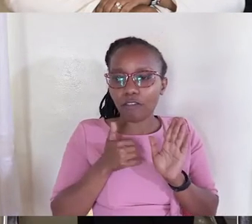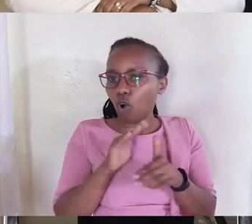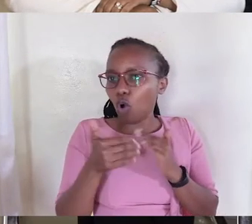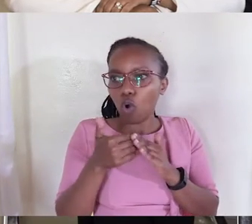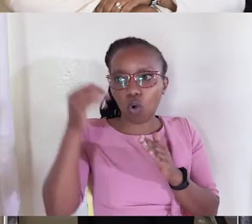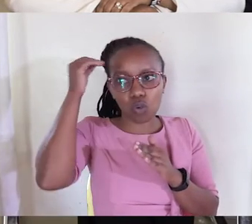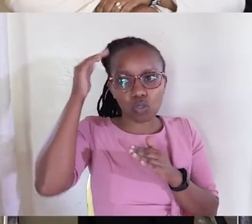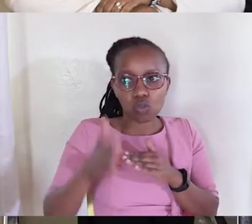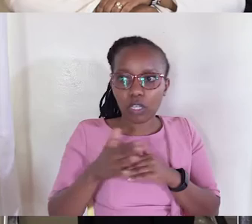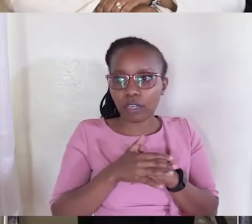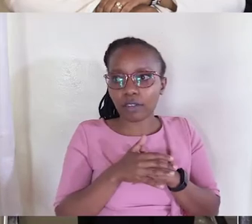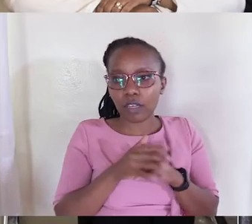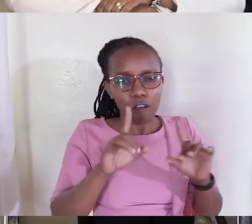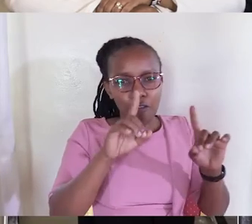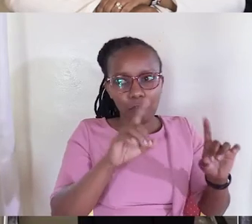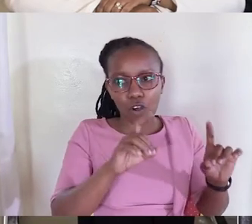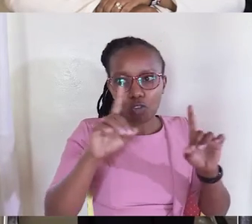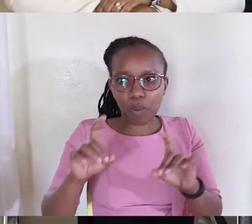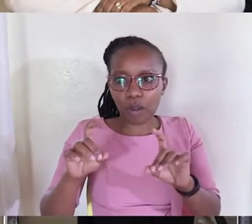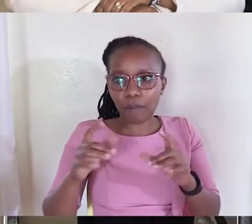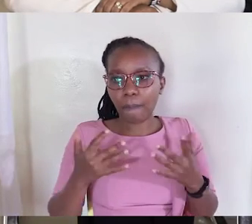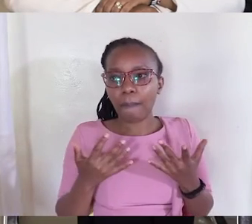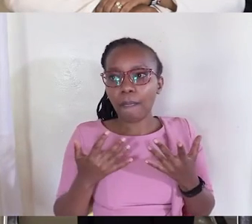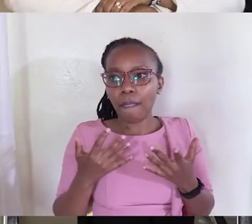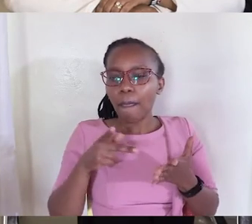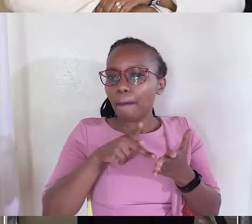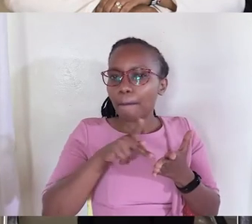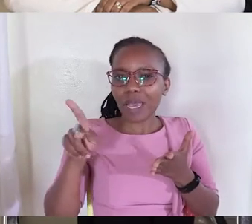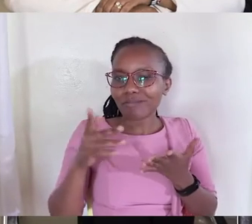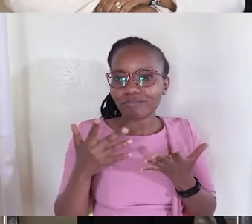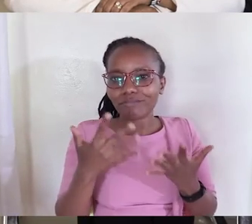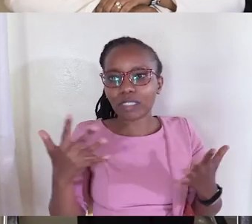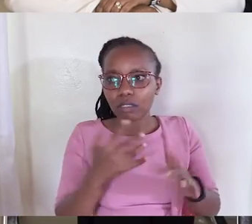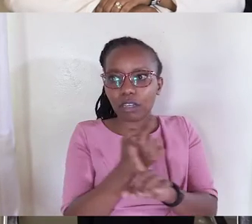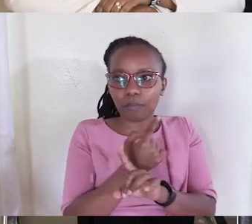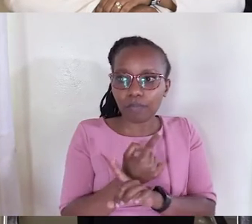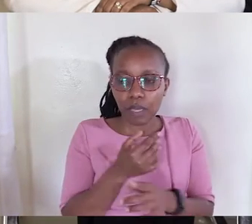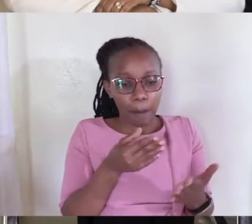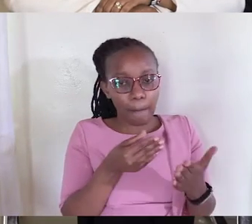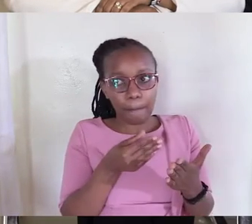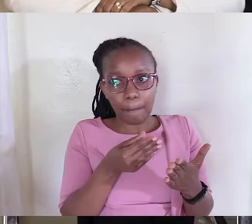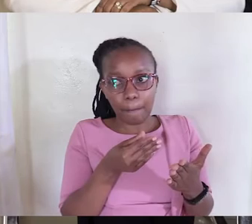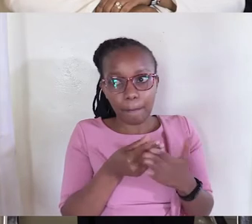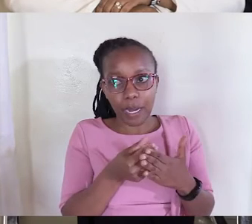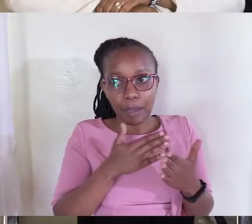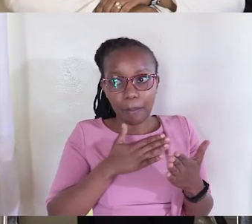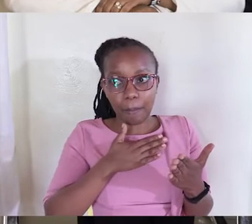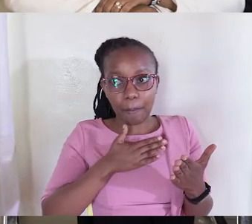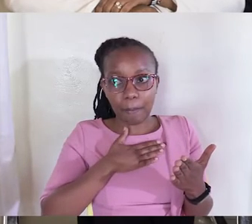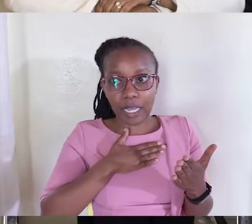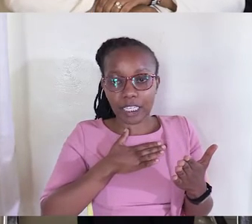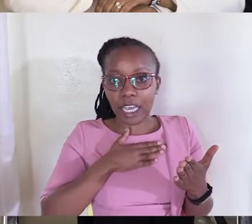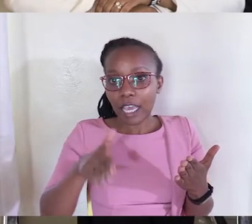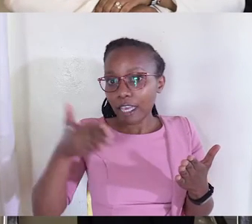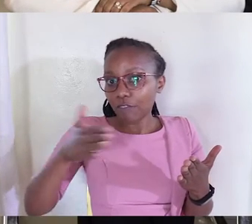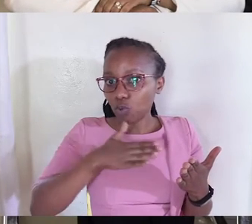and candidates had to have photographs. There was fees to be paid. There was a new thing. So the money that I had gave it to my daughter. She was a candidate